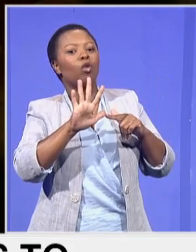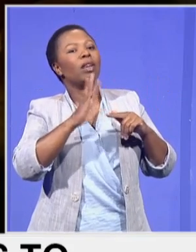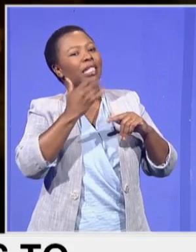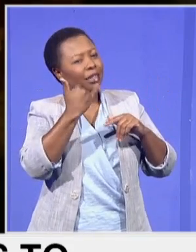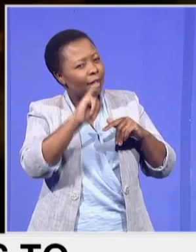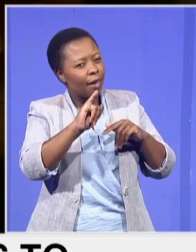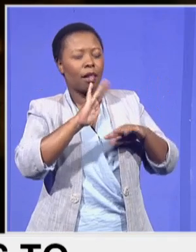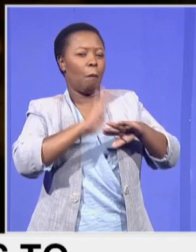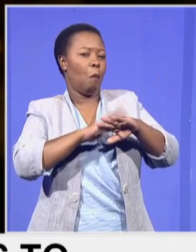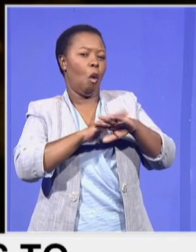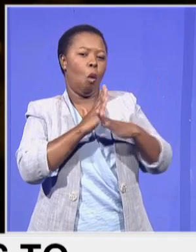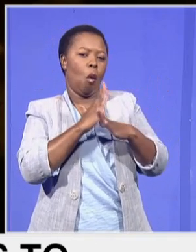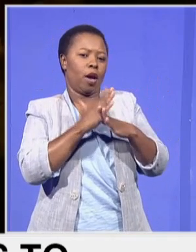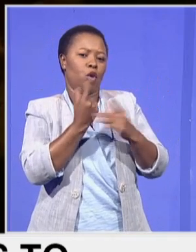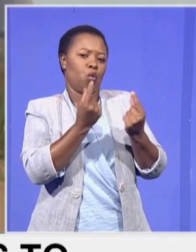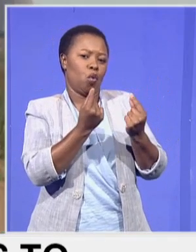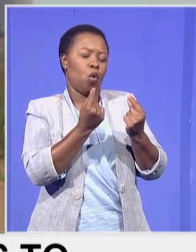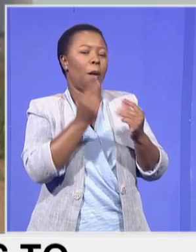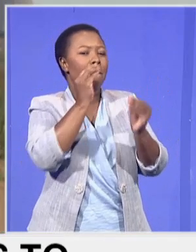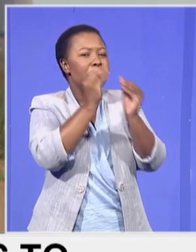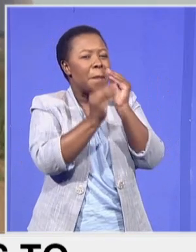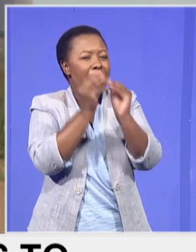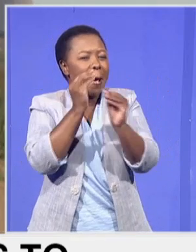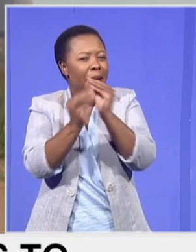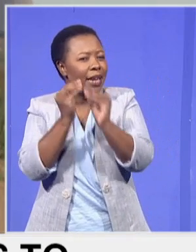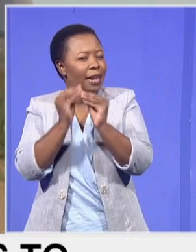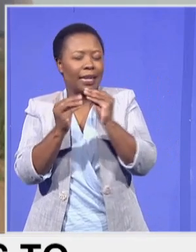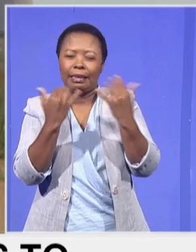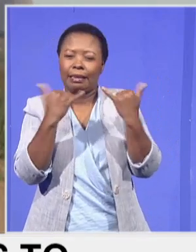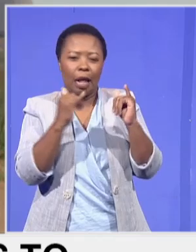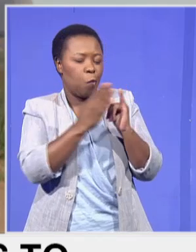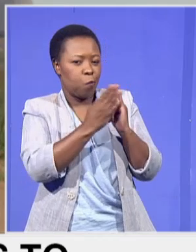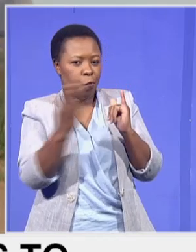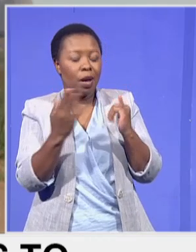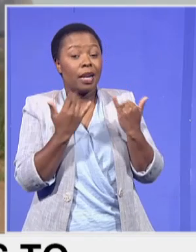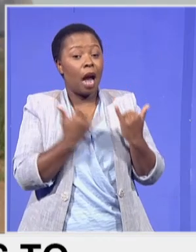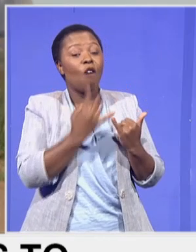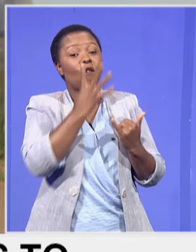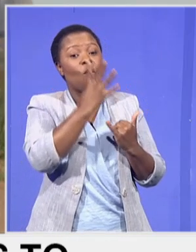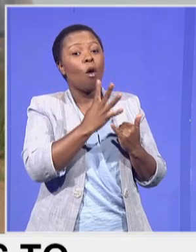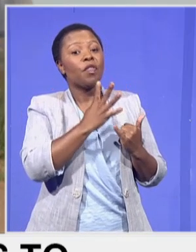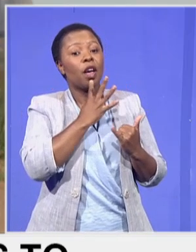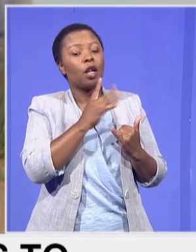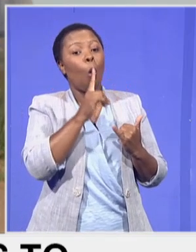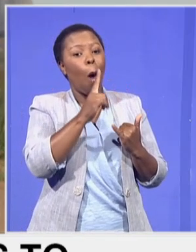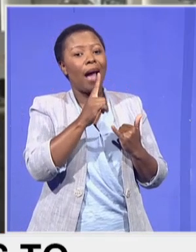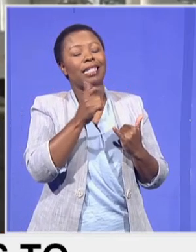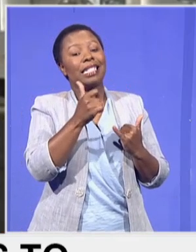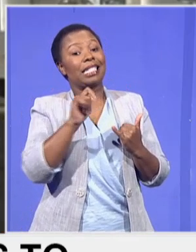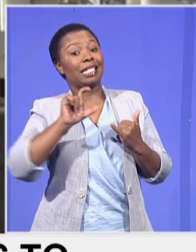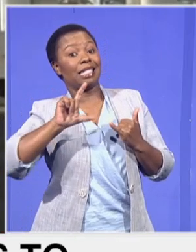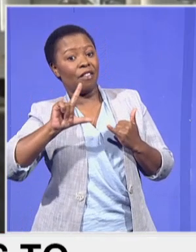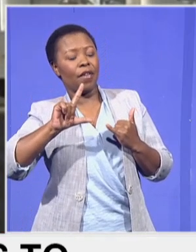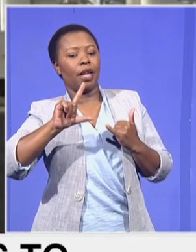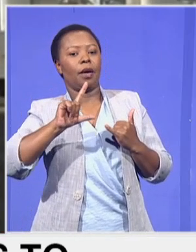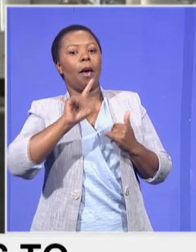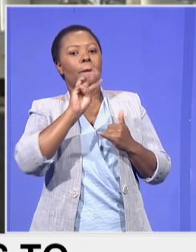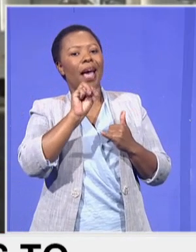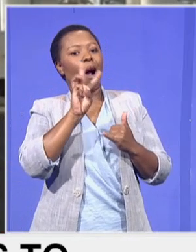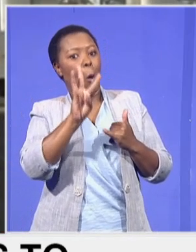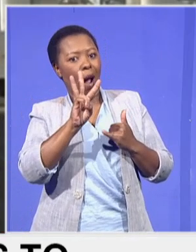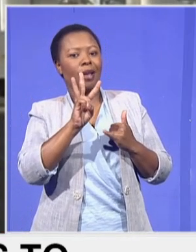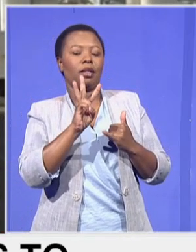still doing a lot of maintenance. As we stand, we're doing 4,167 megawatts of plant